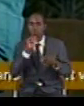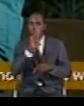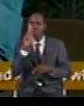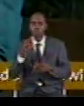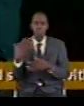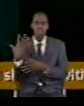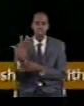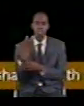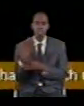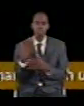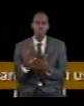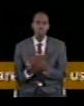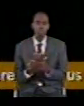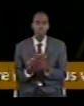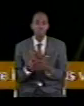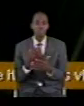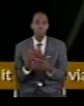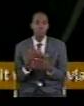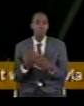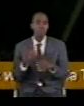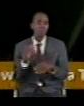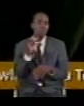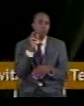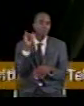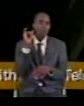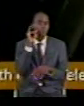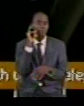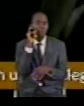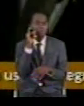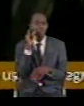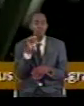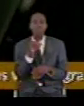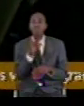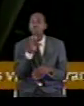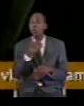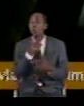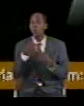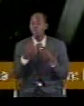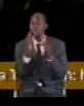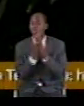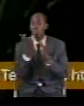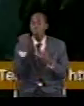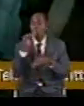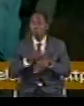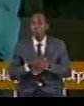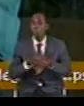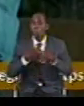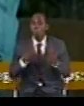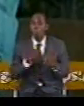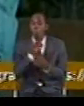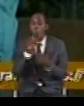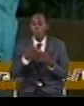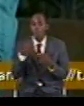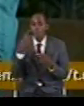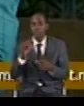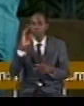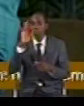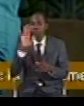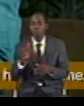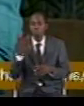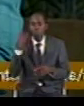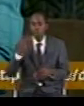However, yesterday, not even while the prayer was on, but while the pastor was ministering in the